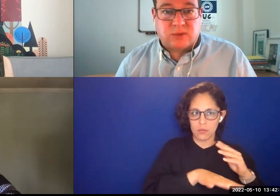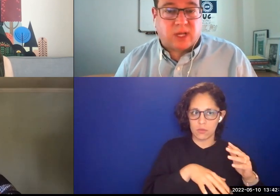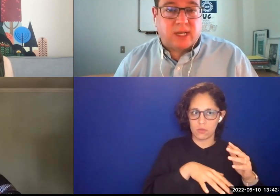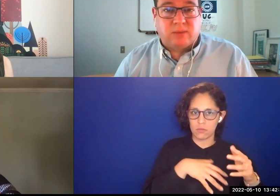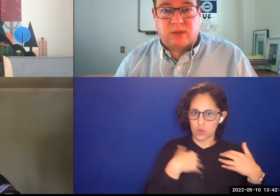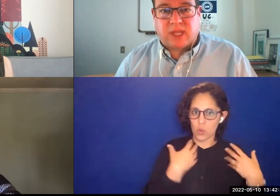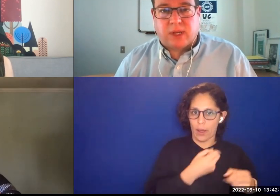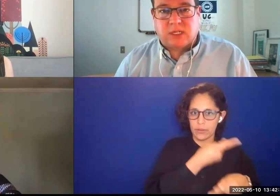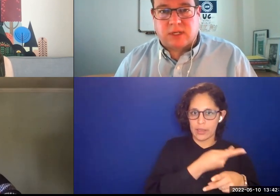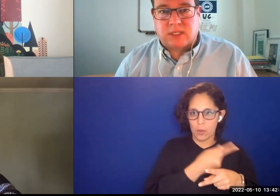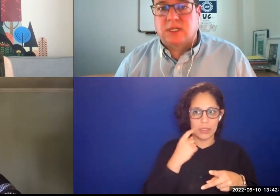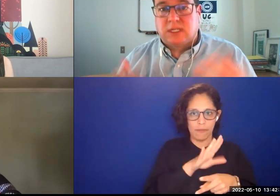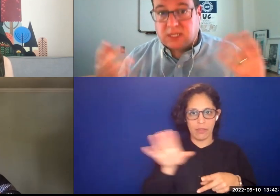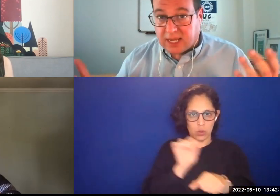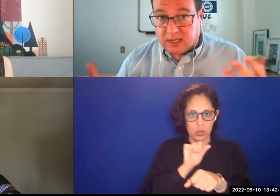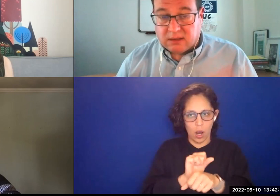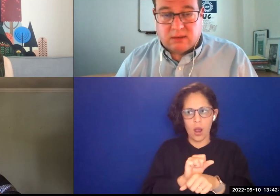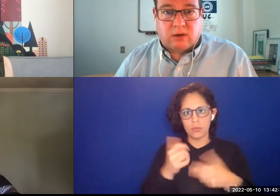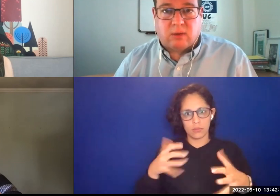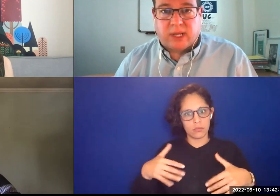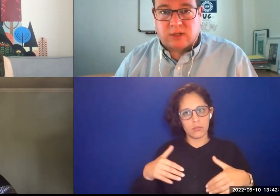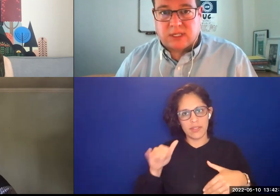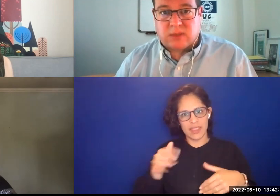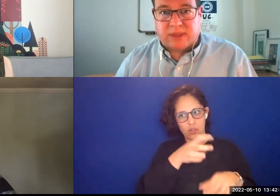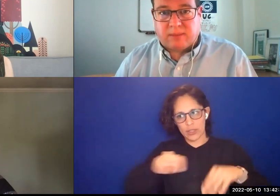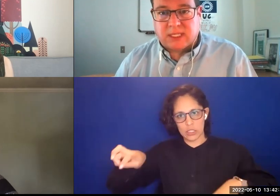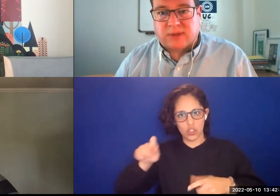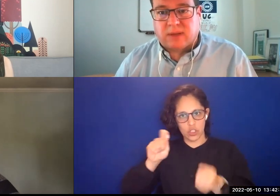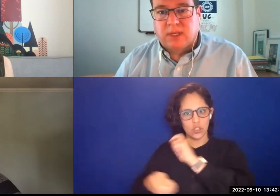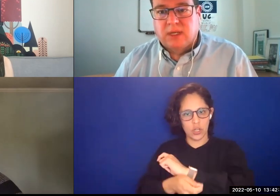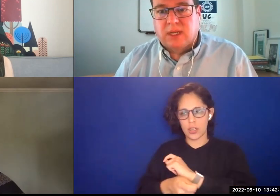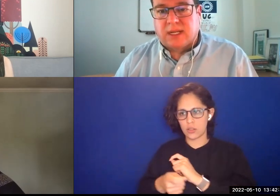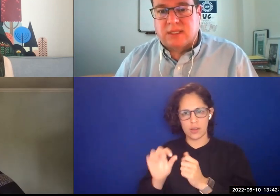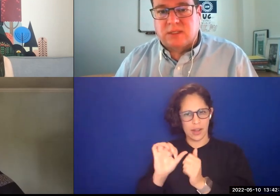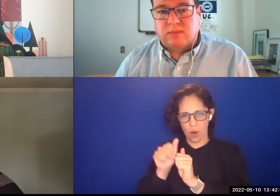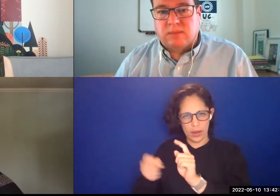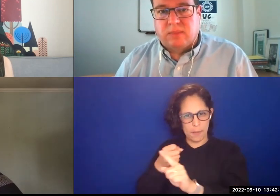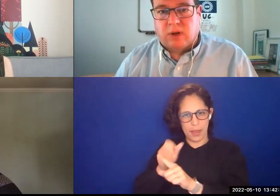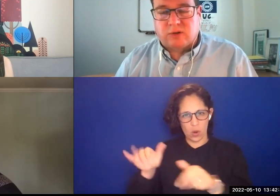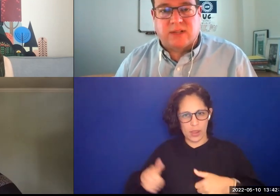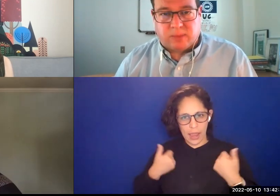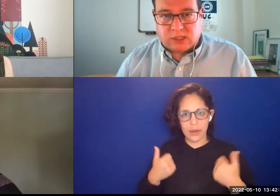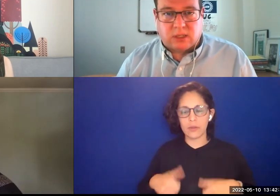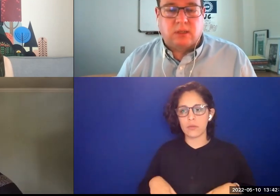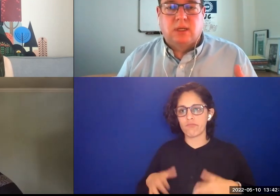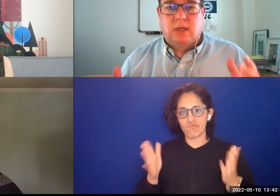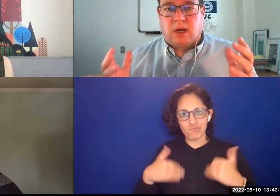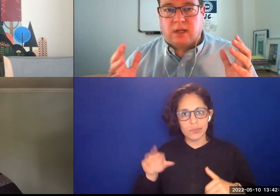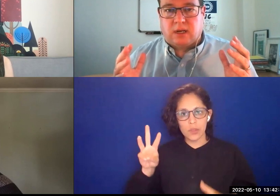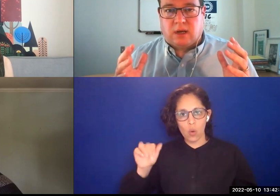and years without wage increases to getting, you know, a wage increase, and what that means for them. It is, you know,